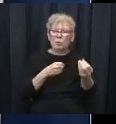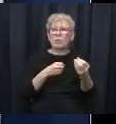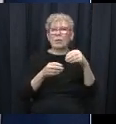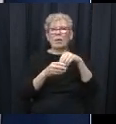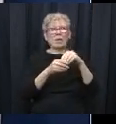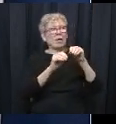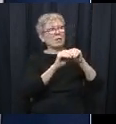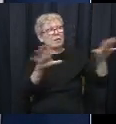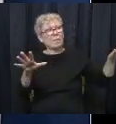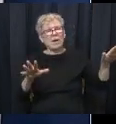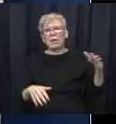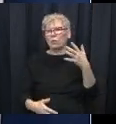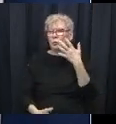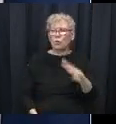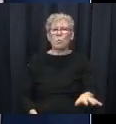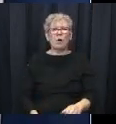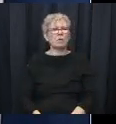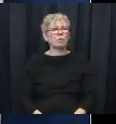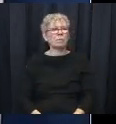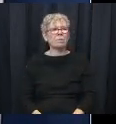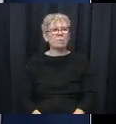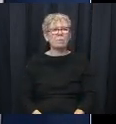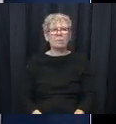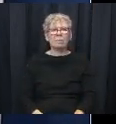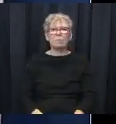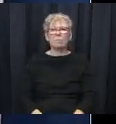Hi, Governor. DJ Summers, KDVR.